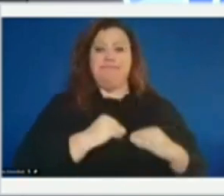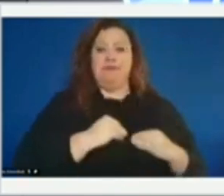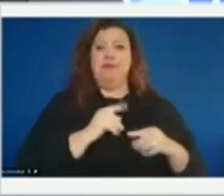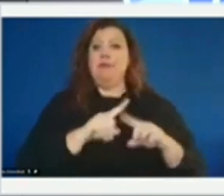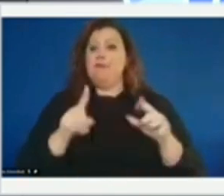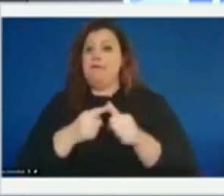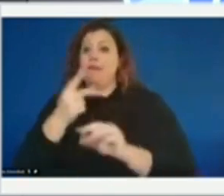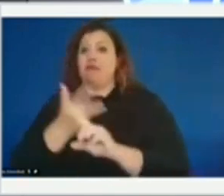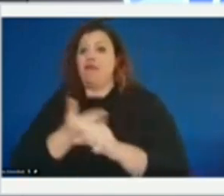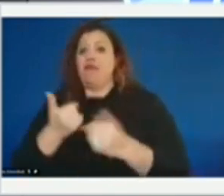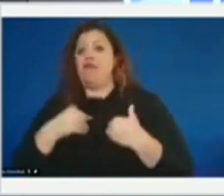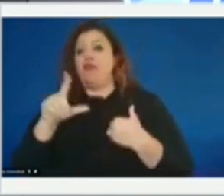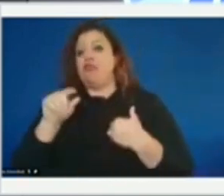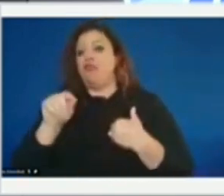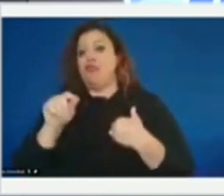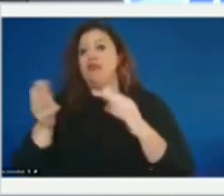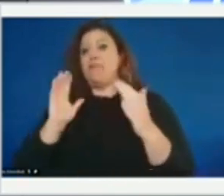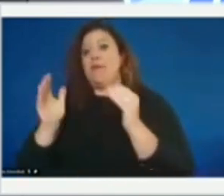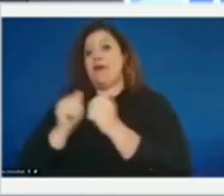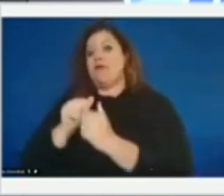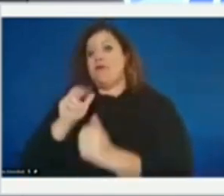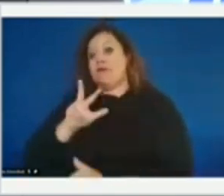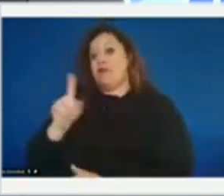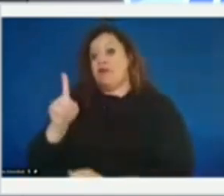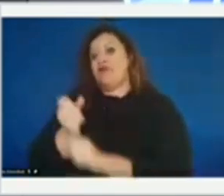versus 32 last year.